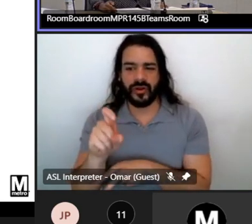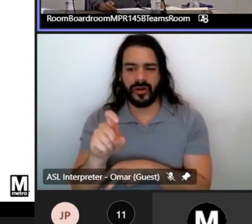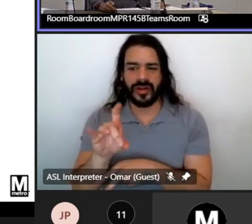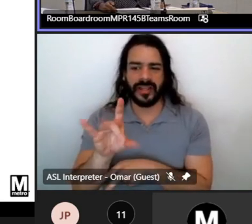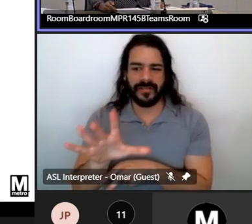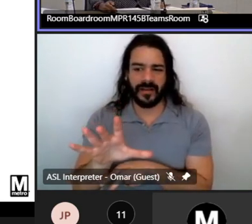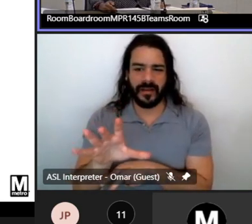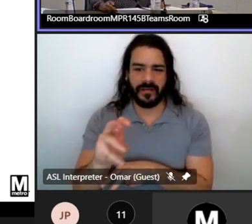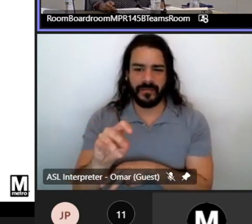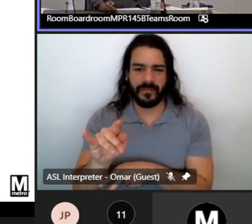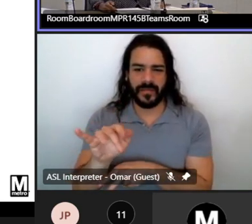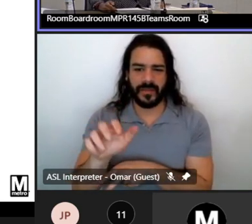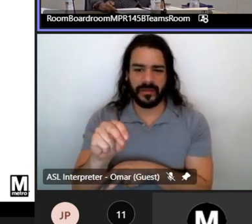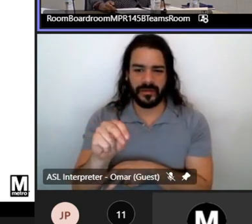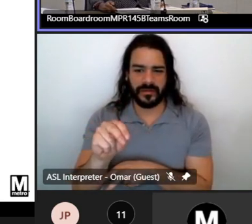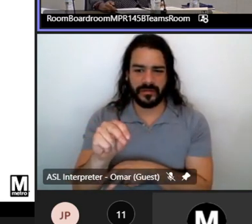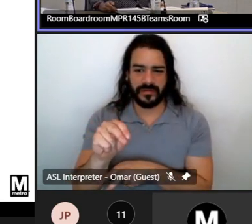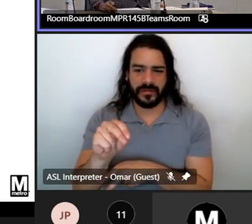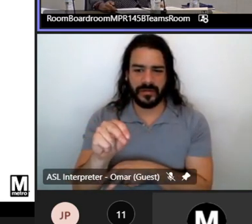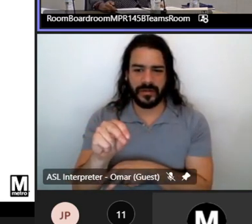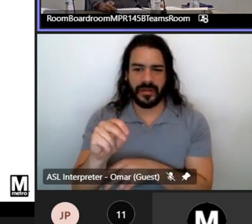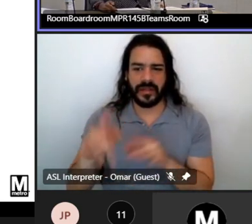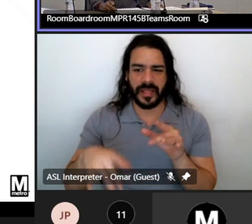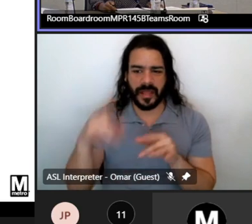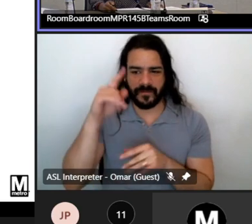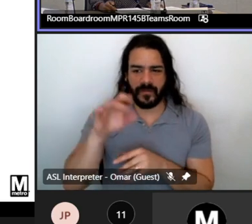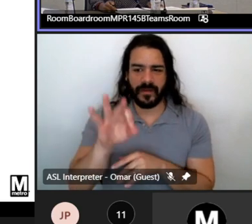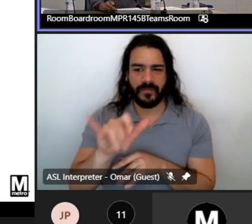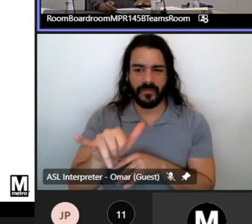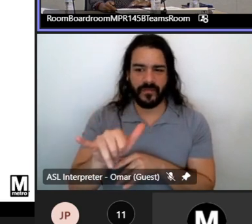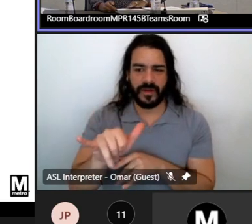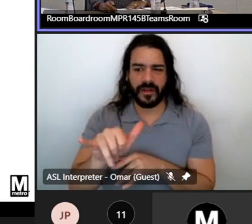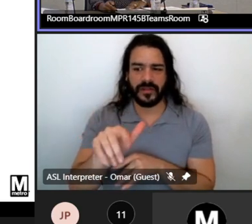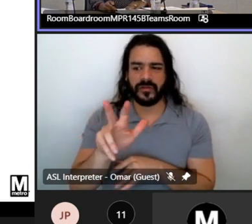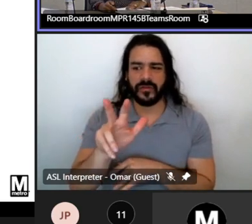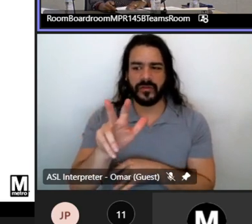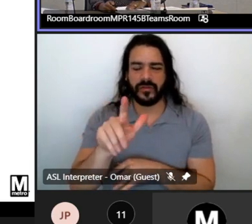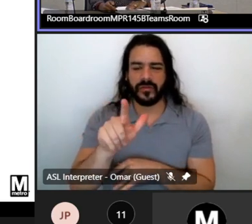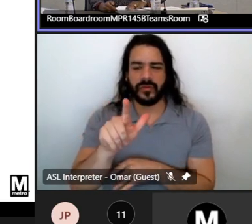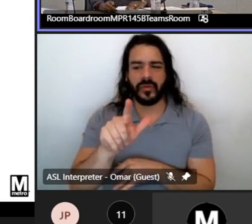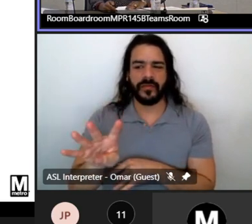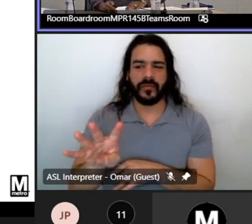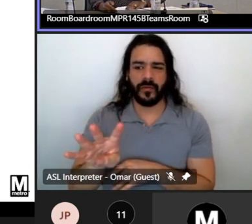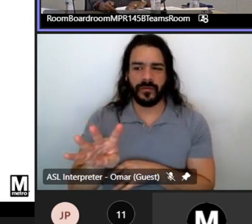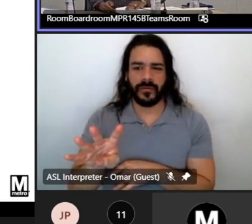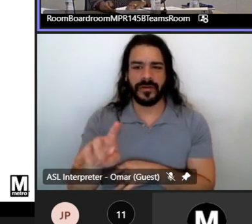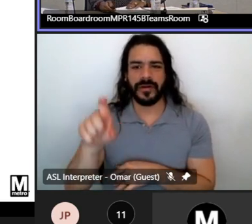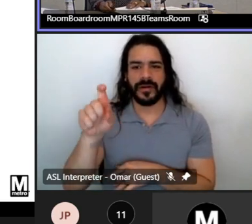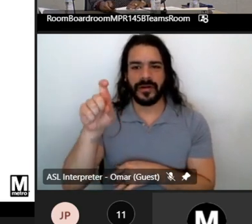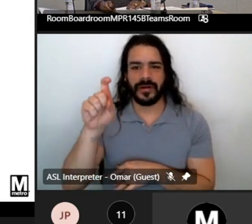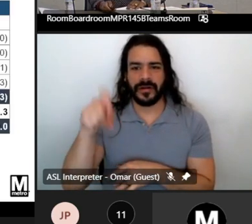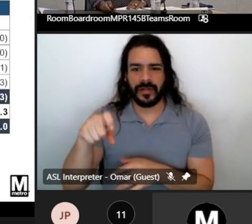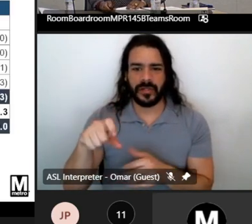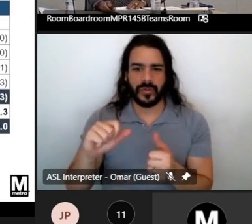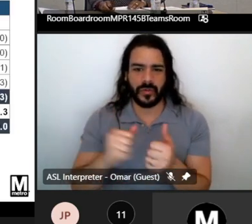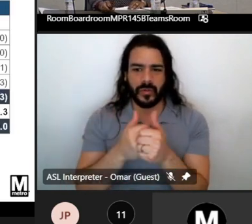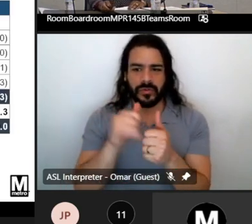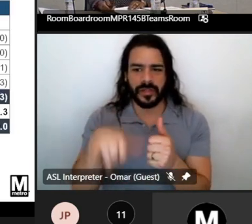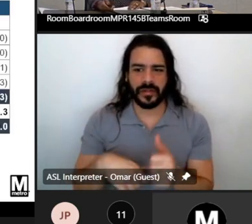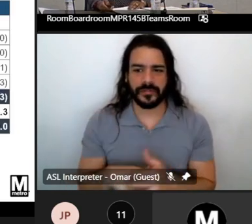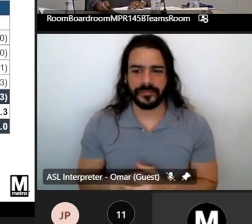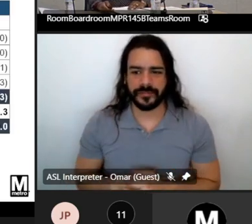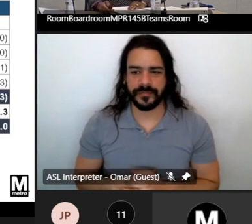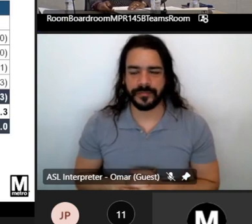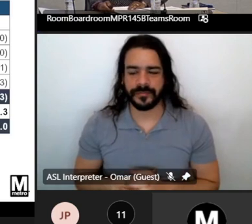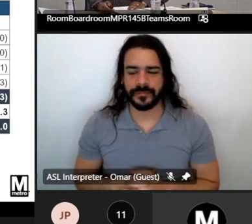a $185 million budget gap for FY24 that needs to be closed based on options that have been